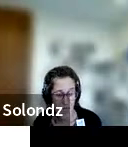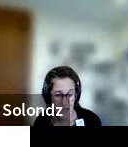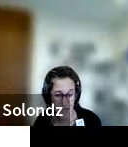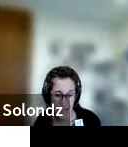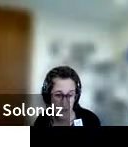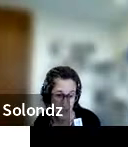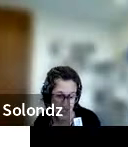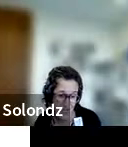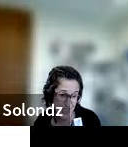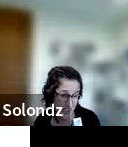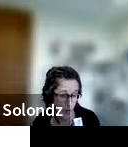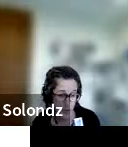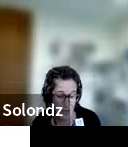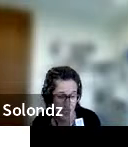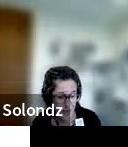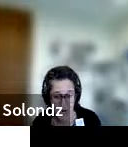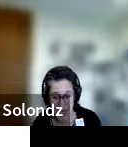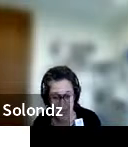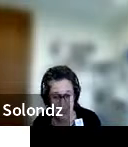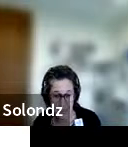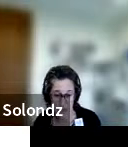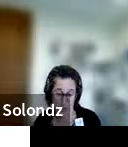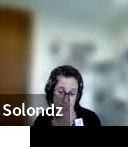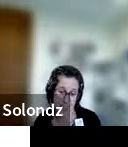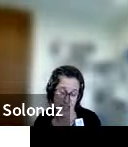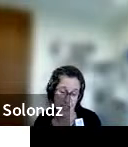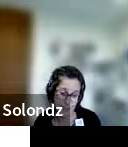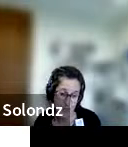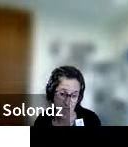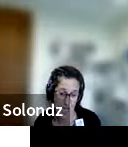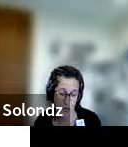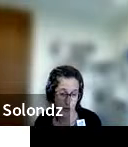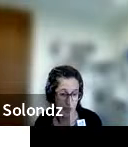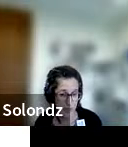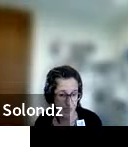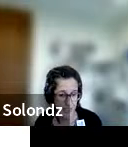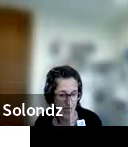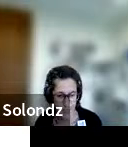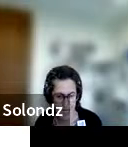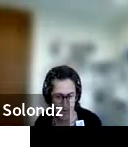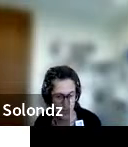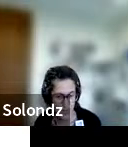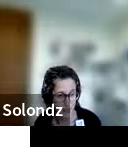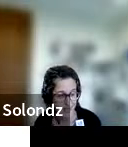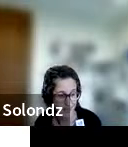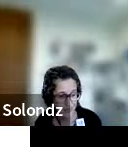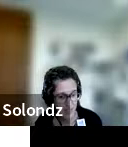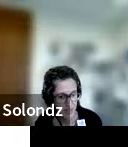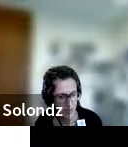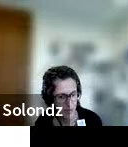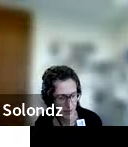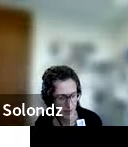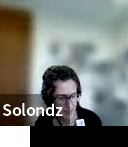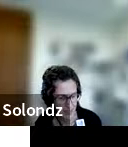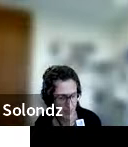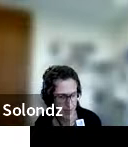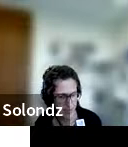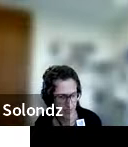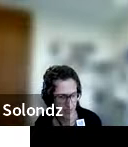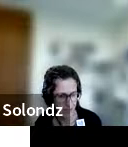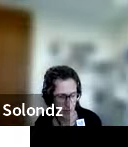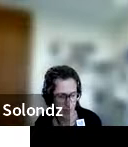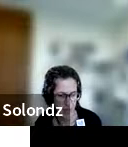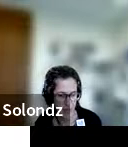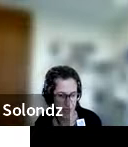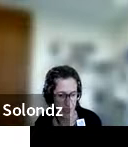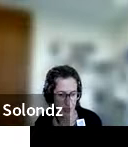that of those 10 families, 40% of them were not accessing services. 30% had med management. 20% had both